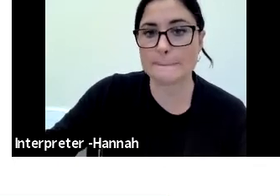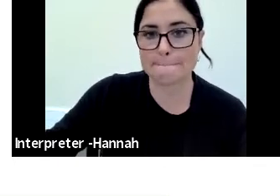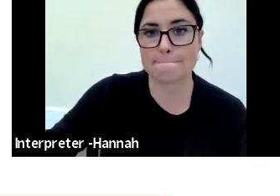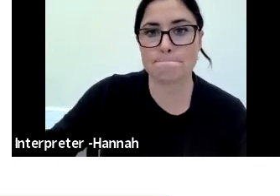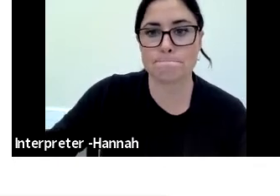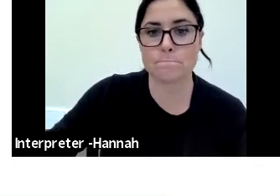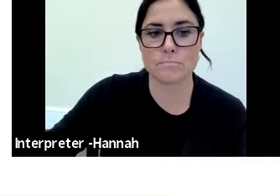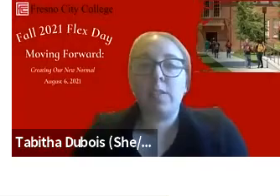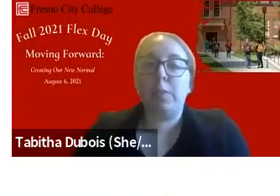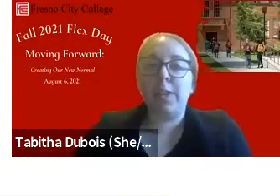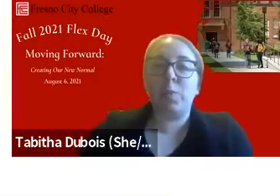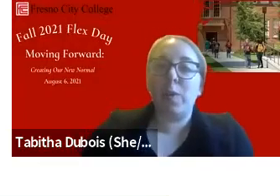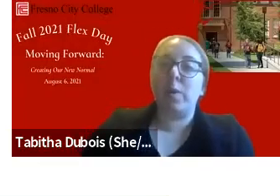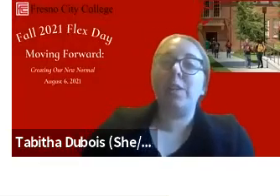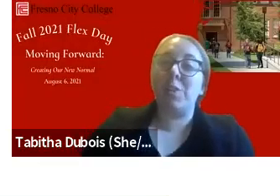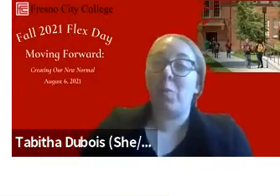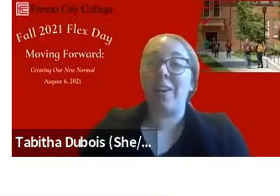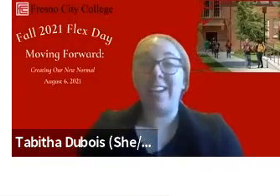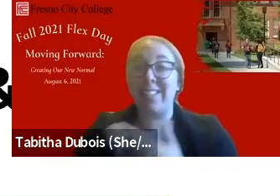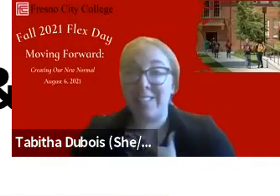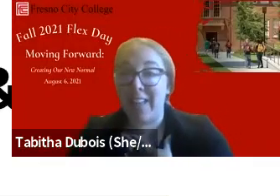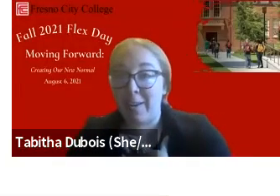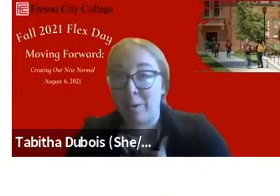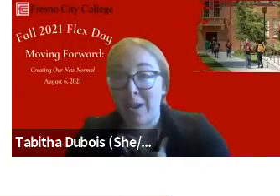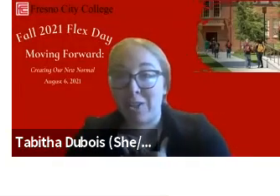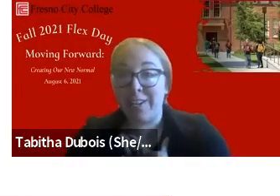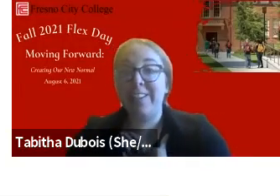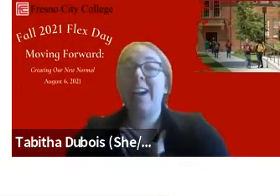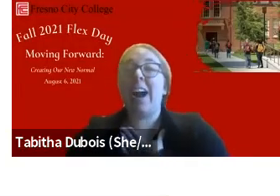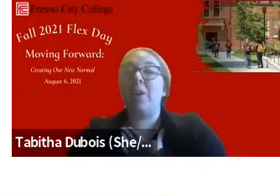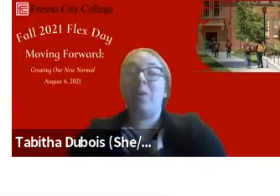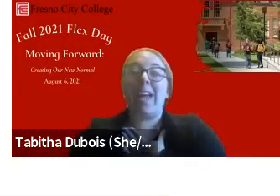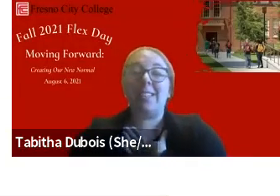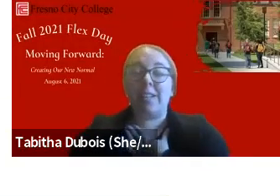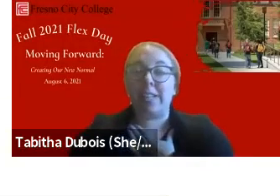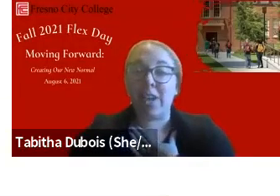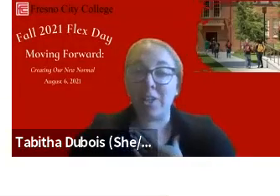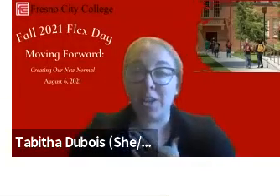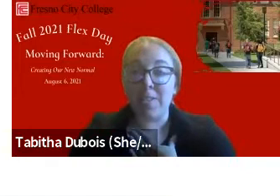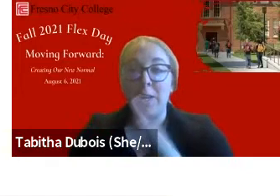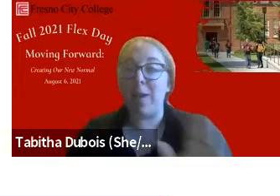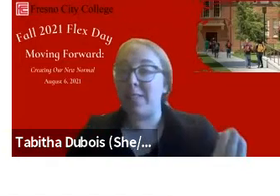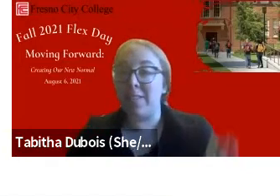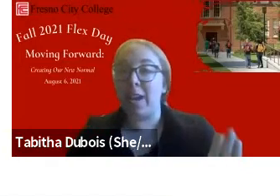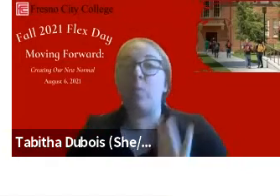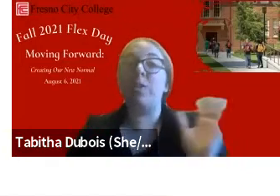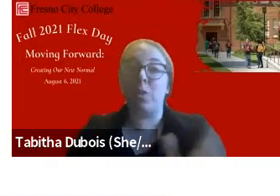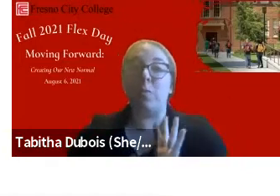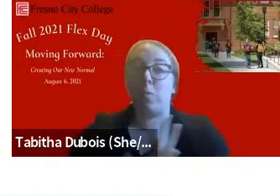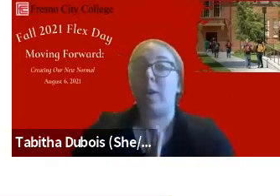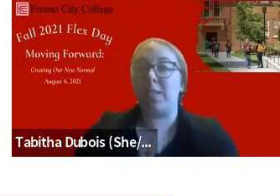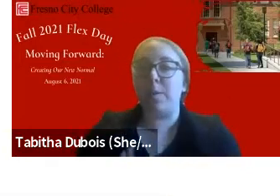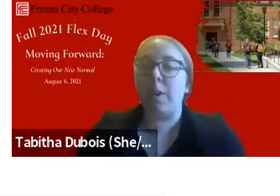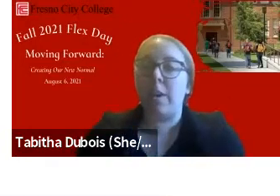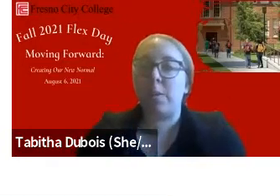confidential. Yes, please. We really don't want access to that information. I don't want to accidentally touch anything and mess anything up. We